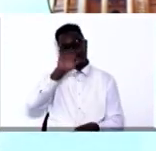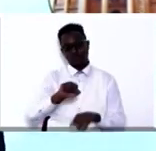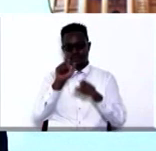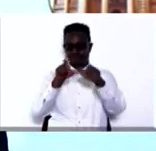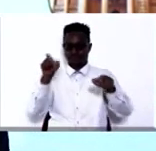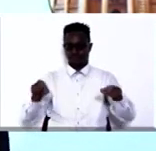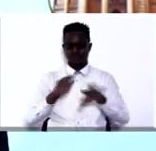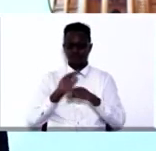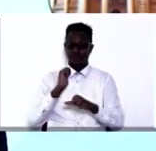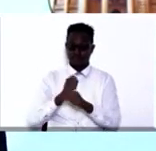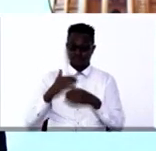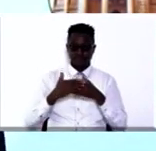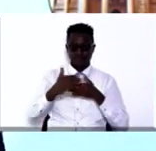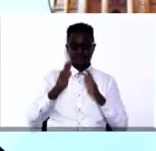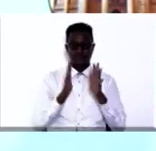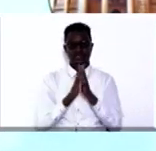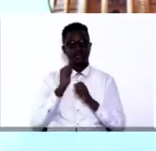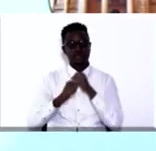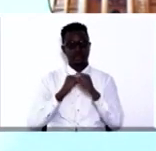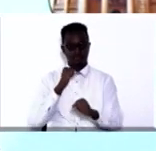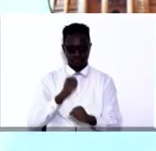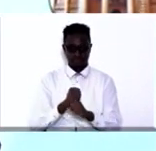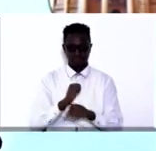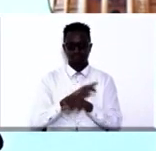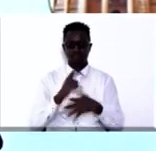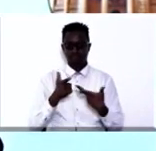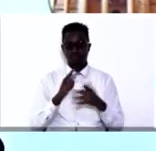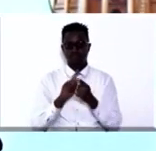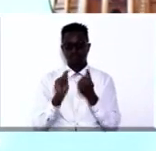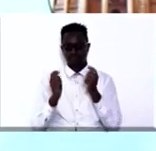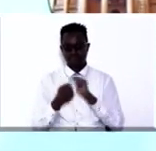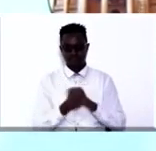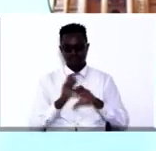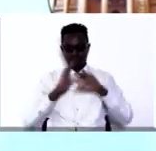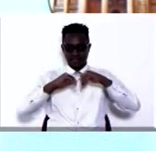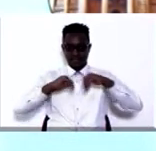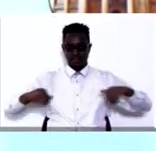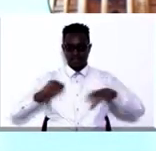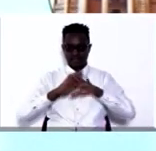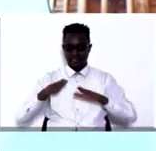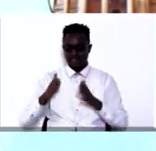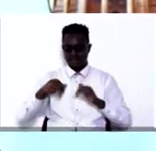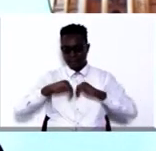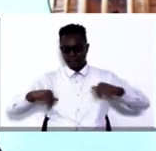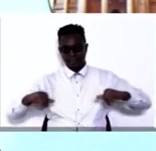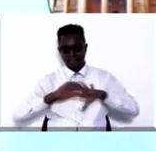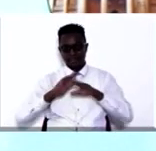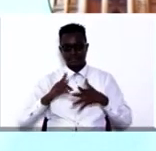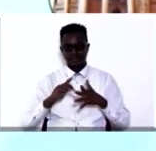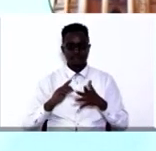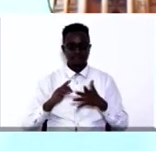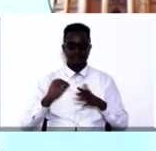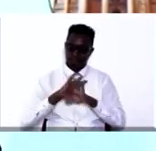this decade, we'll make this the decade of changing the apartheid spatial settlement patterns by